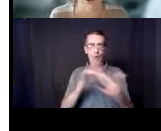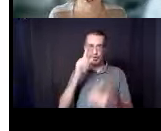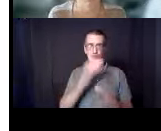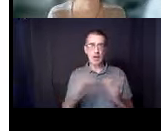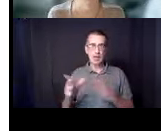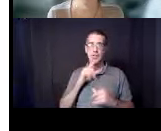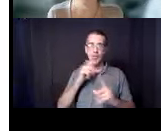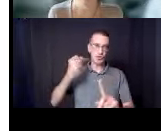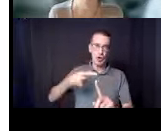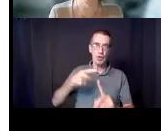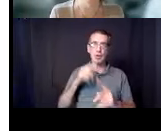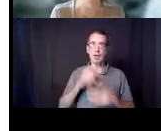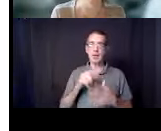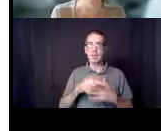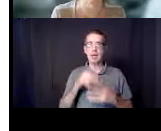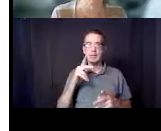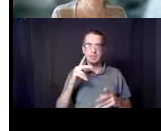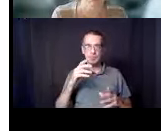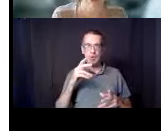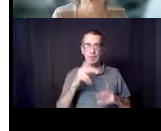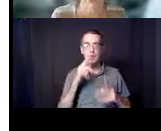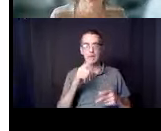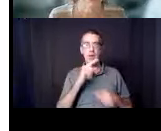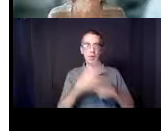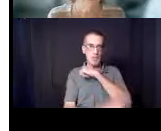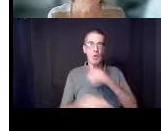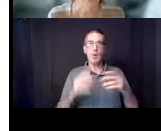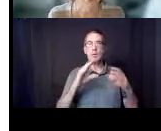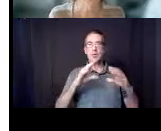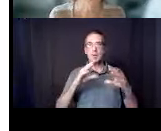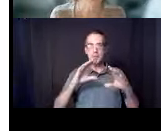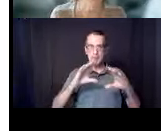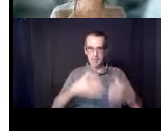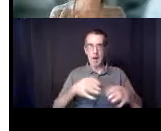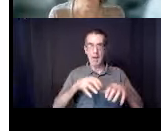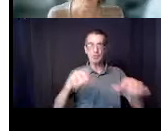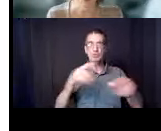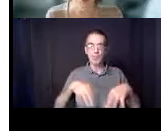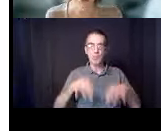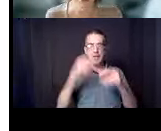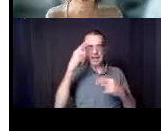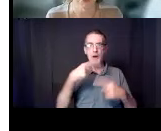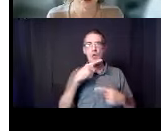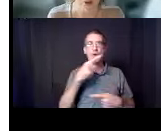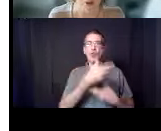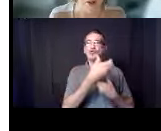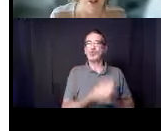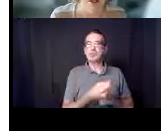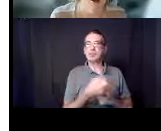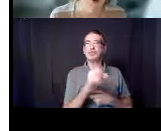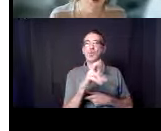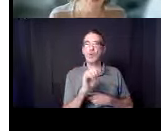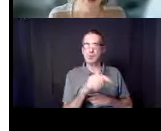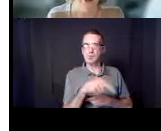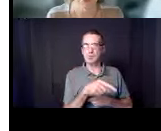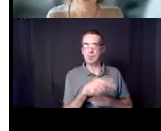that are targeted to the distinct needs of particular populations, it's important for you to think about who are their trusted sources,